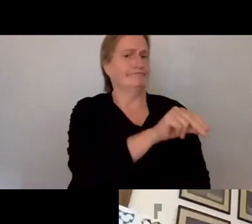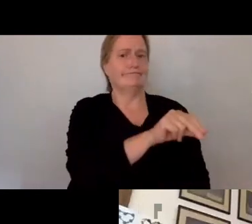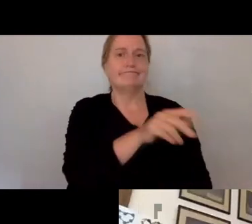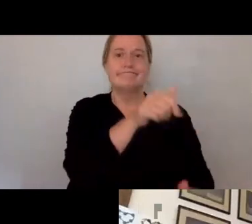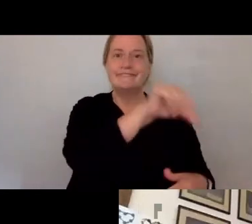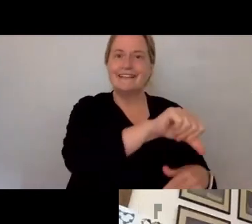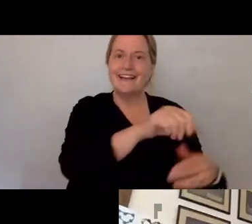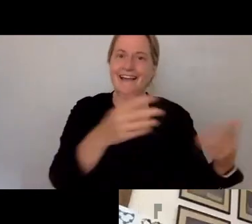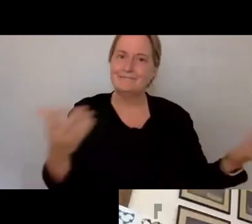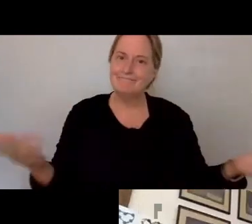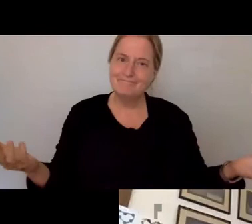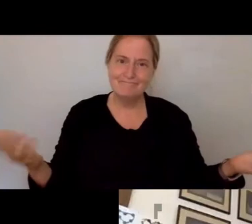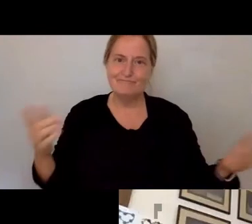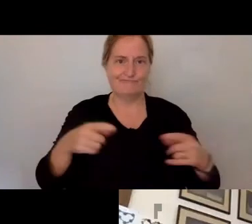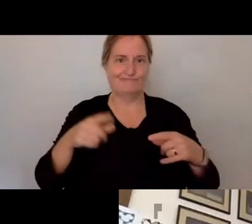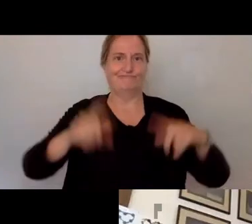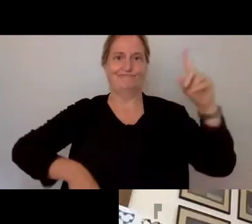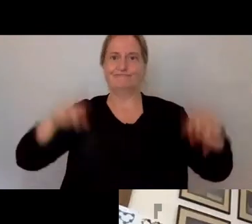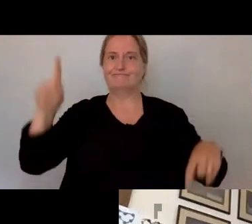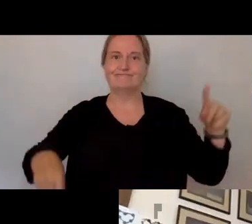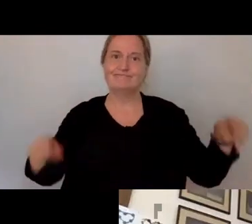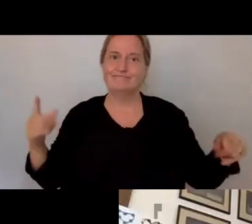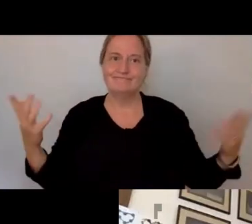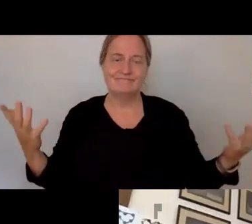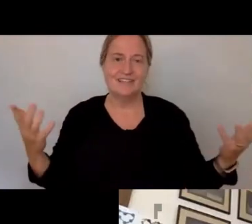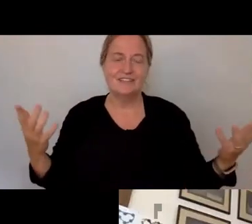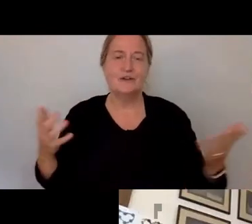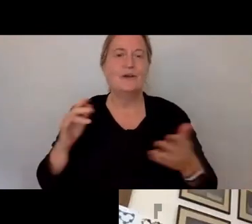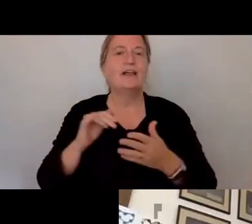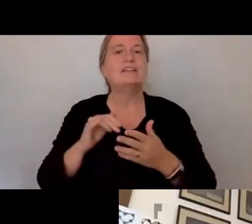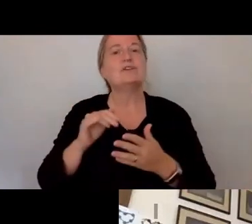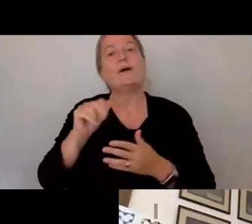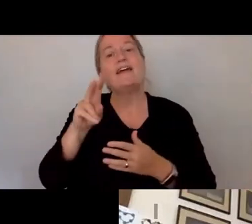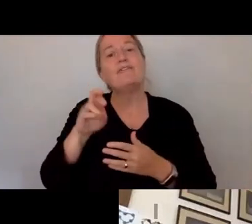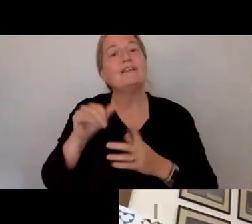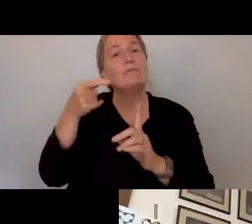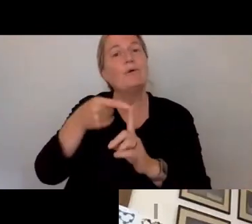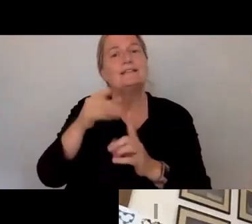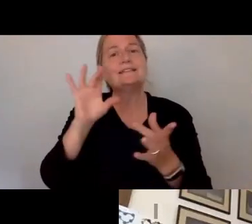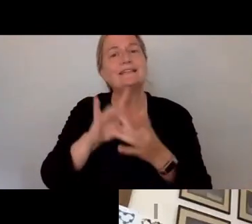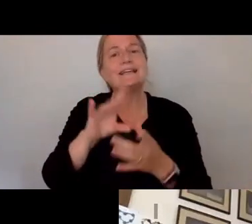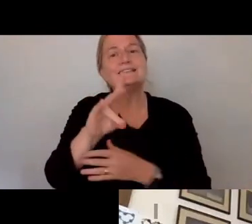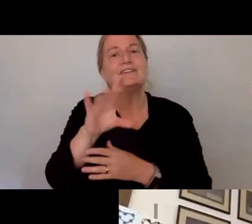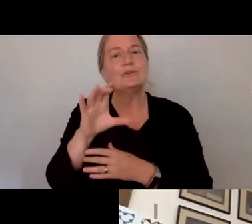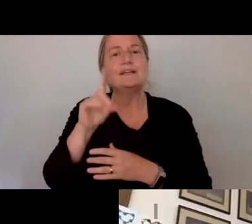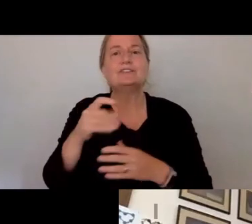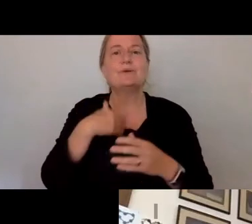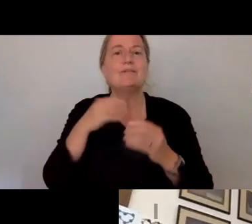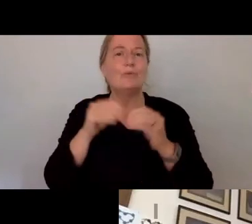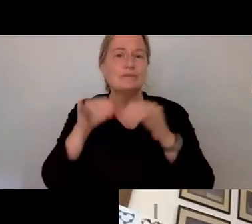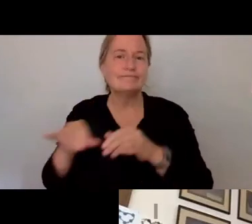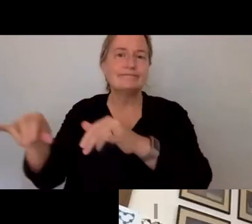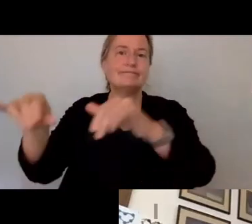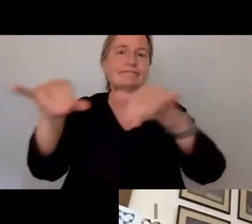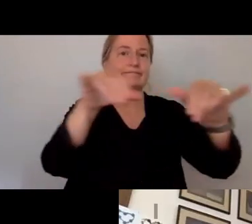that comes to our discussion, Avery, about under Connect 700, there needs to be a little bit more consistency, and there needs to be an